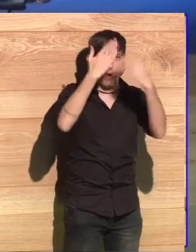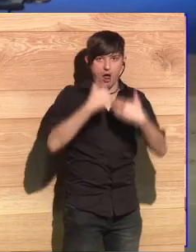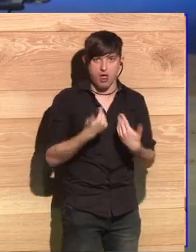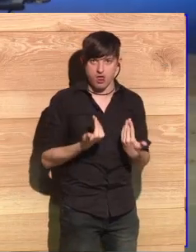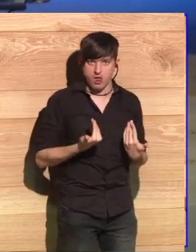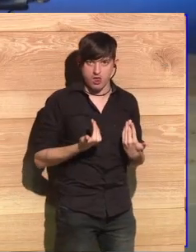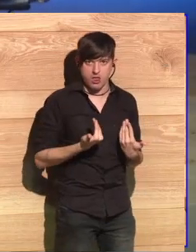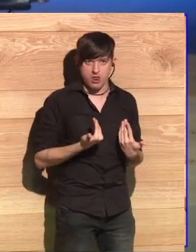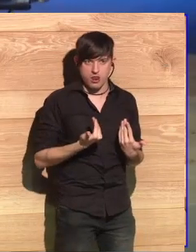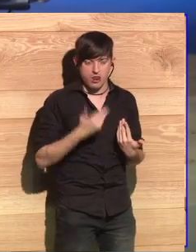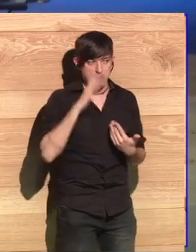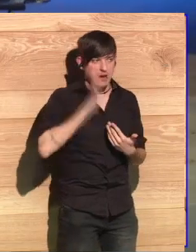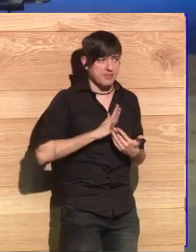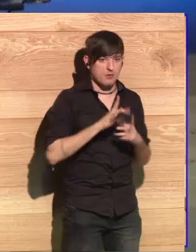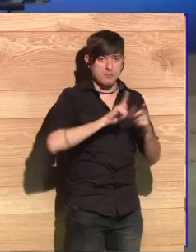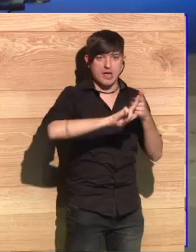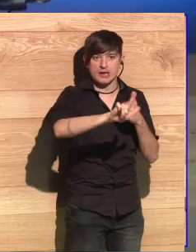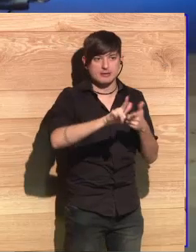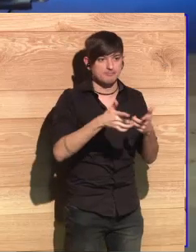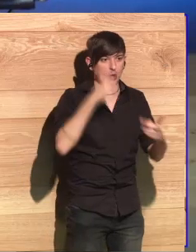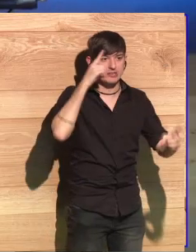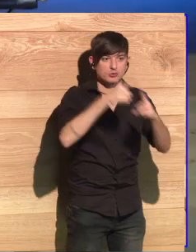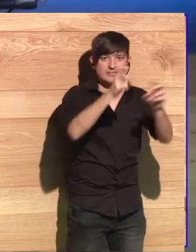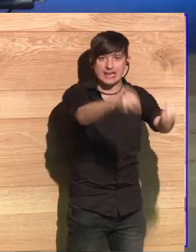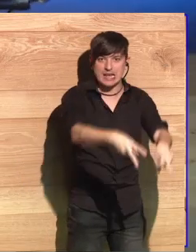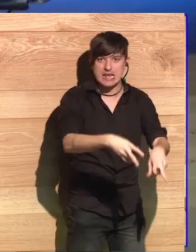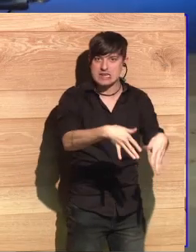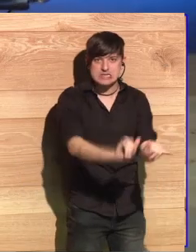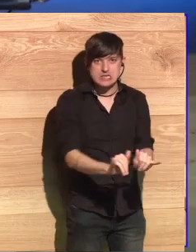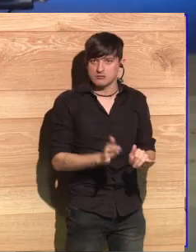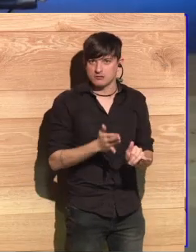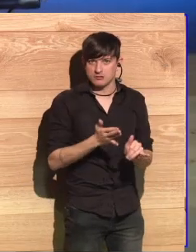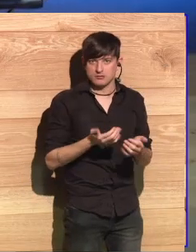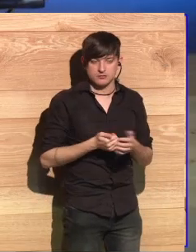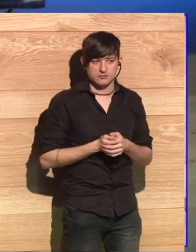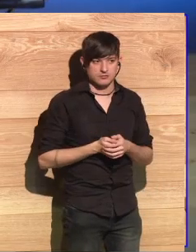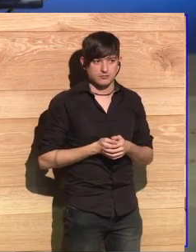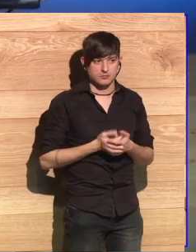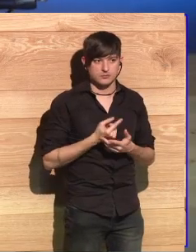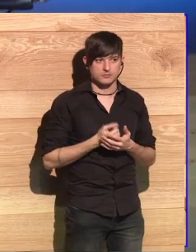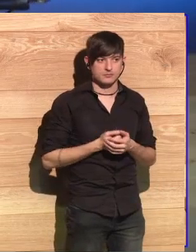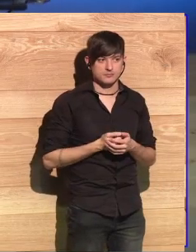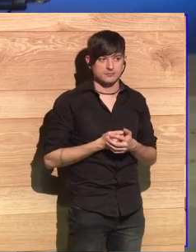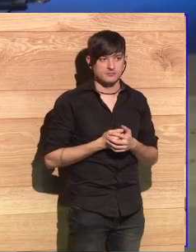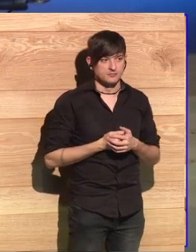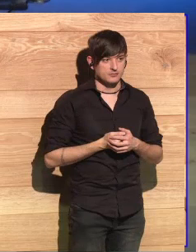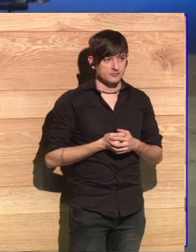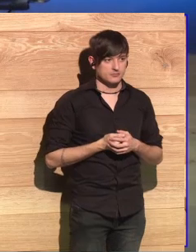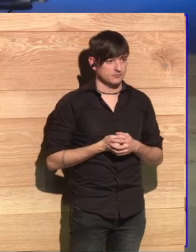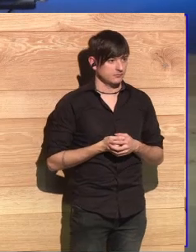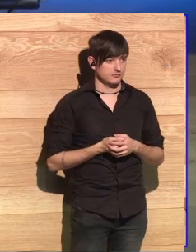where Peter doesn't seem to have a final destination. It looks like it's a trip to nowhere, really, because the offers that you started off